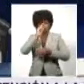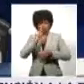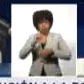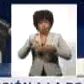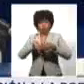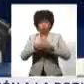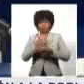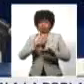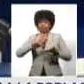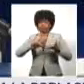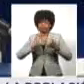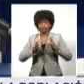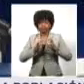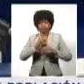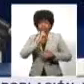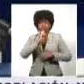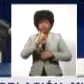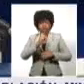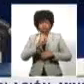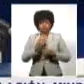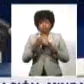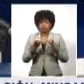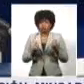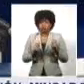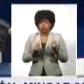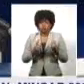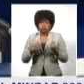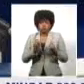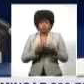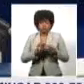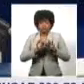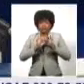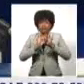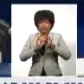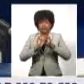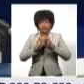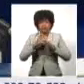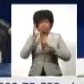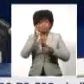She was admitted for a few days, and her condition worsened